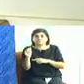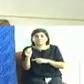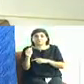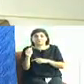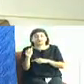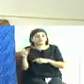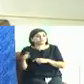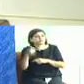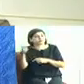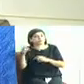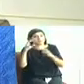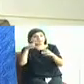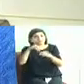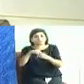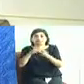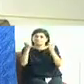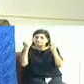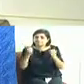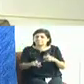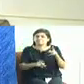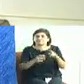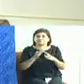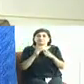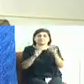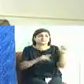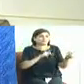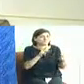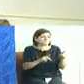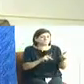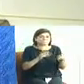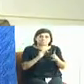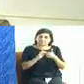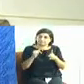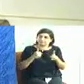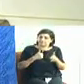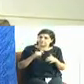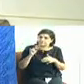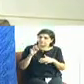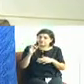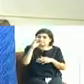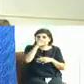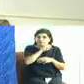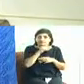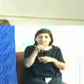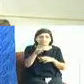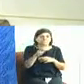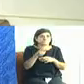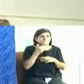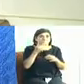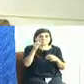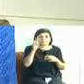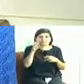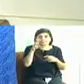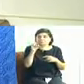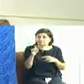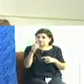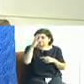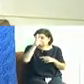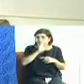you'll be included. And there are so many other special people. So forgive me if I've missed you. The good news is God knows where you are.